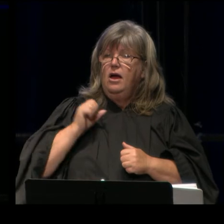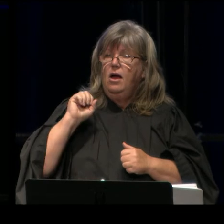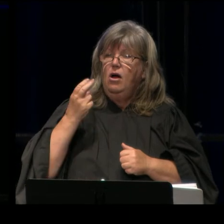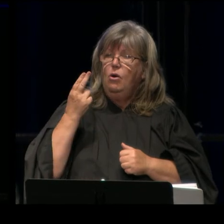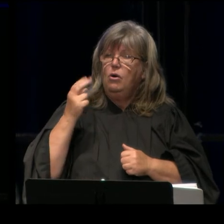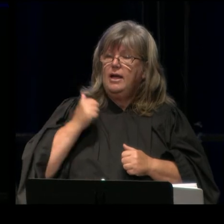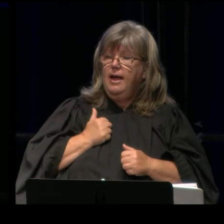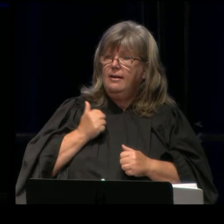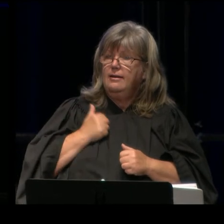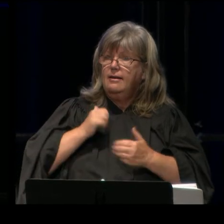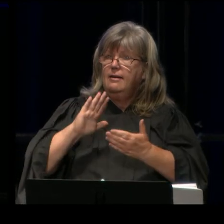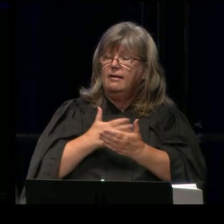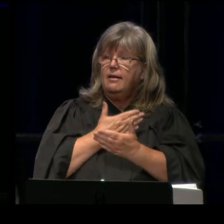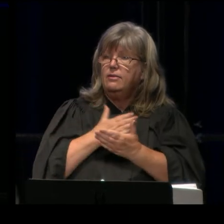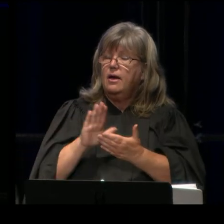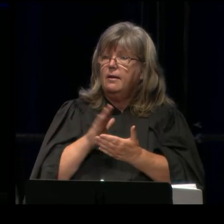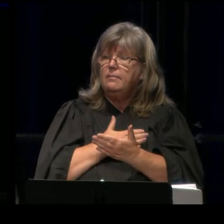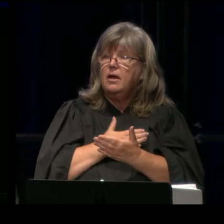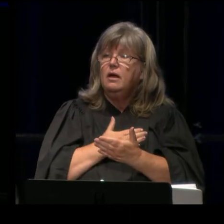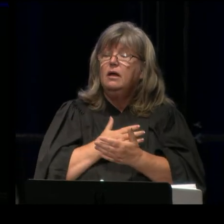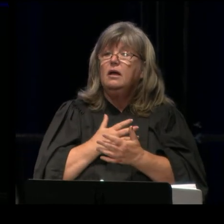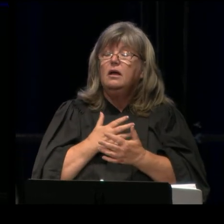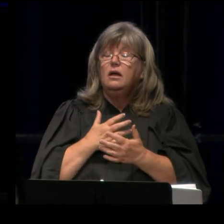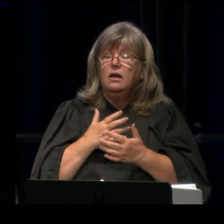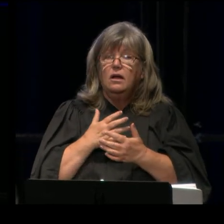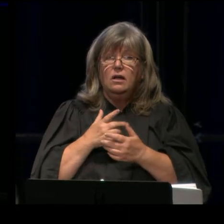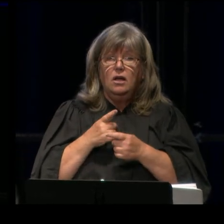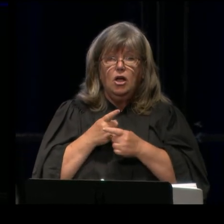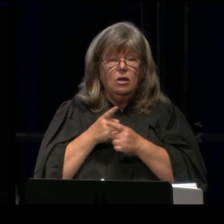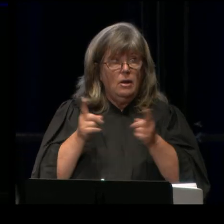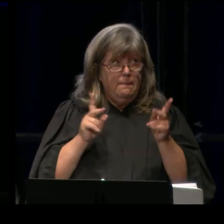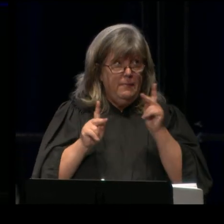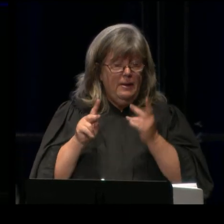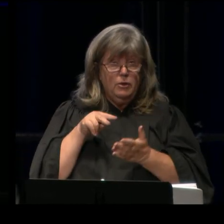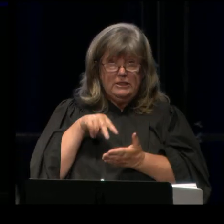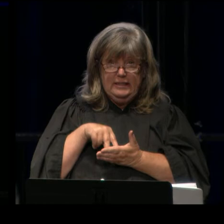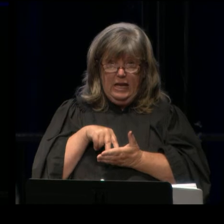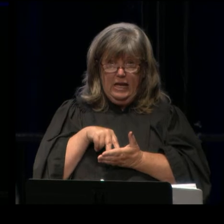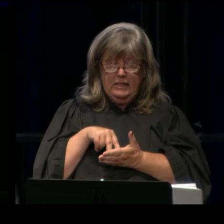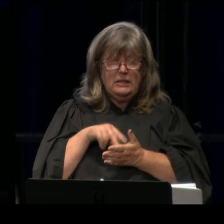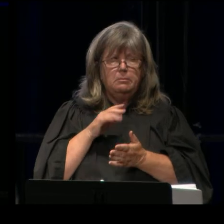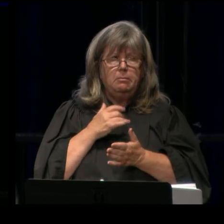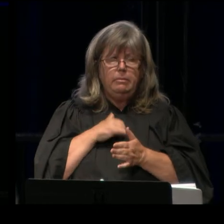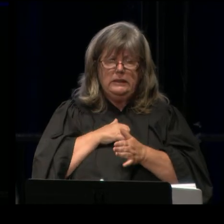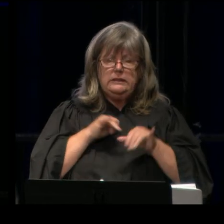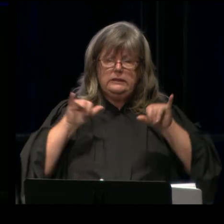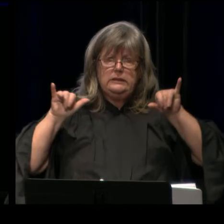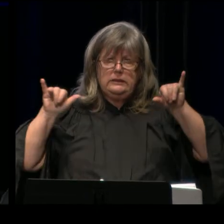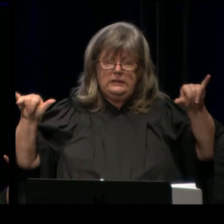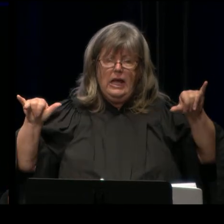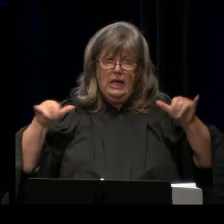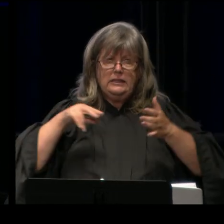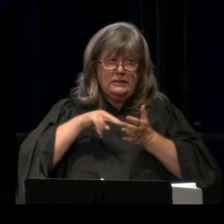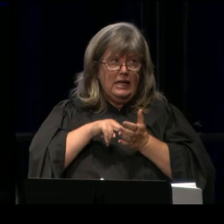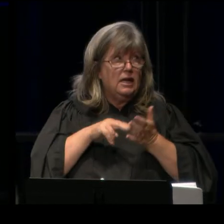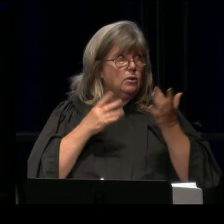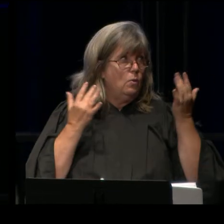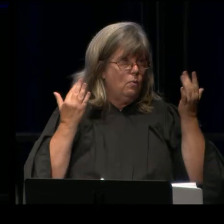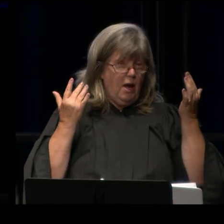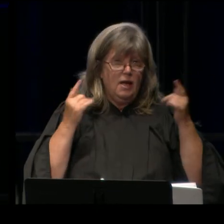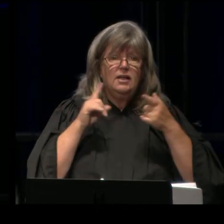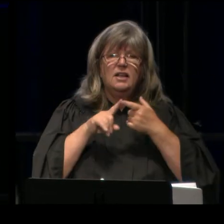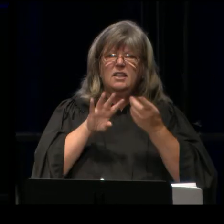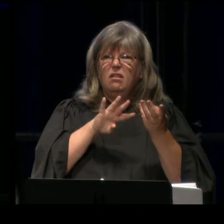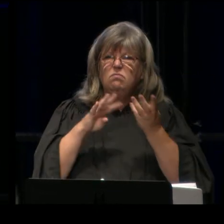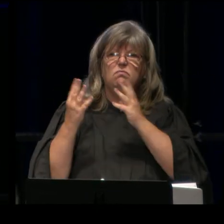the anthem, I ask all of you, all who are standing, to remain doing so until all of our graduates have left the